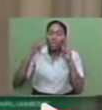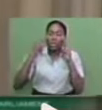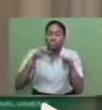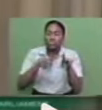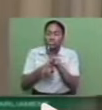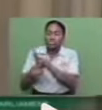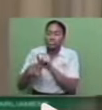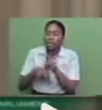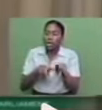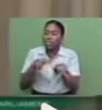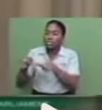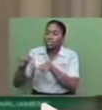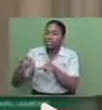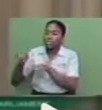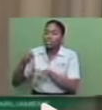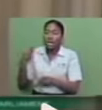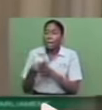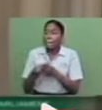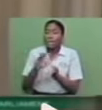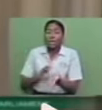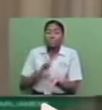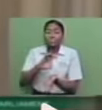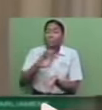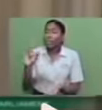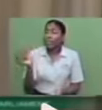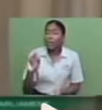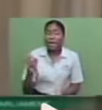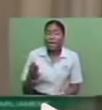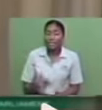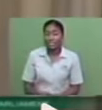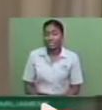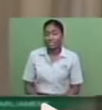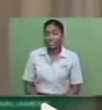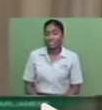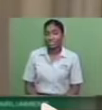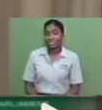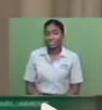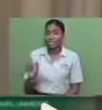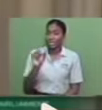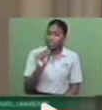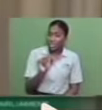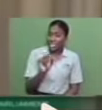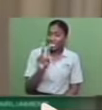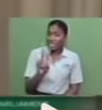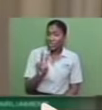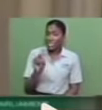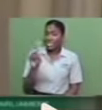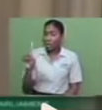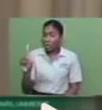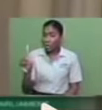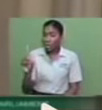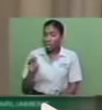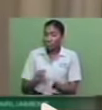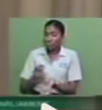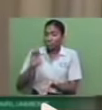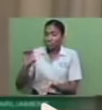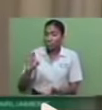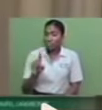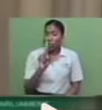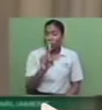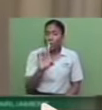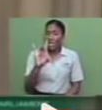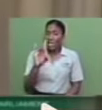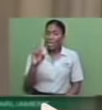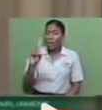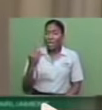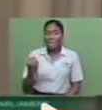is the allocation? With the 2021 allocation being 181 million, as